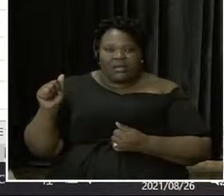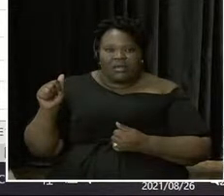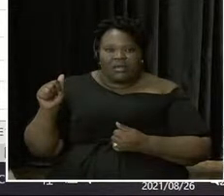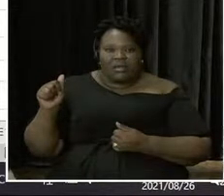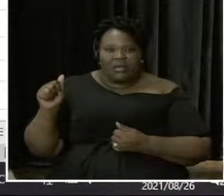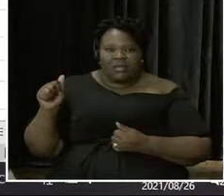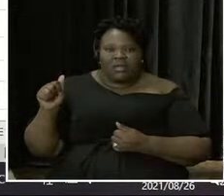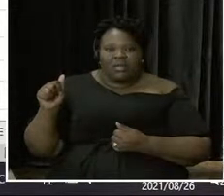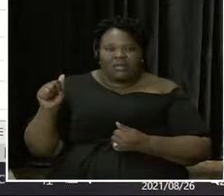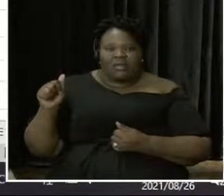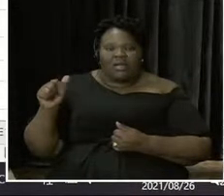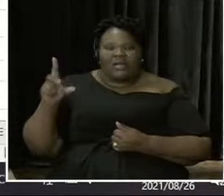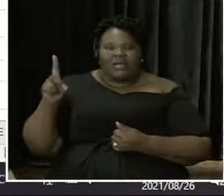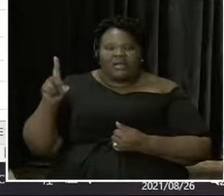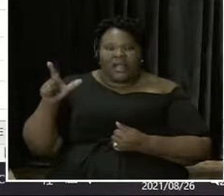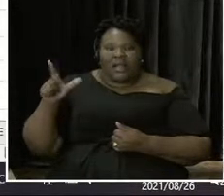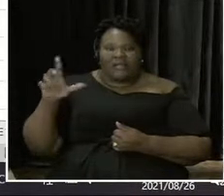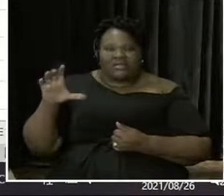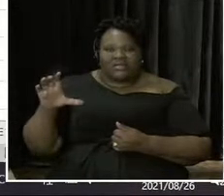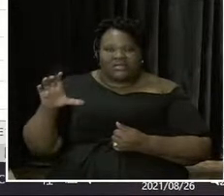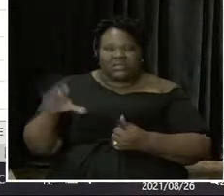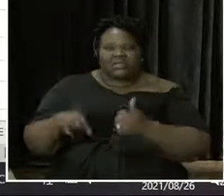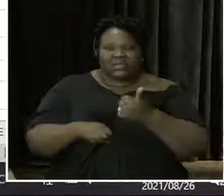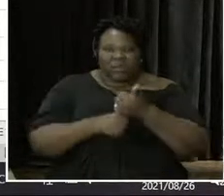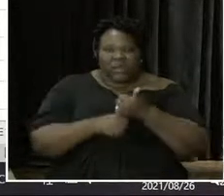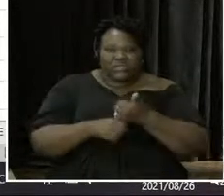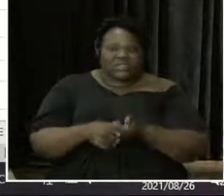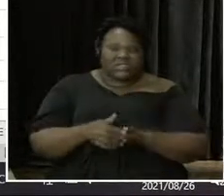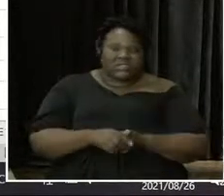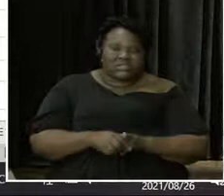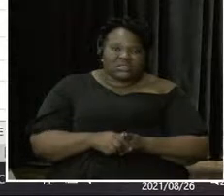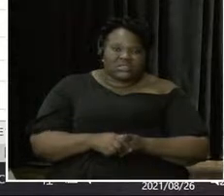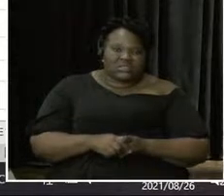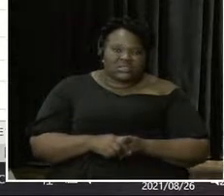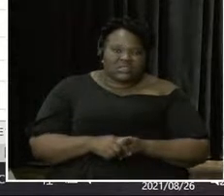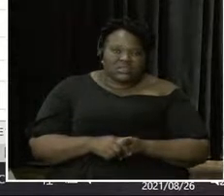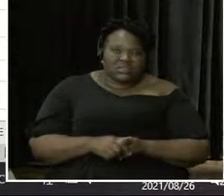DLC supports, Madam Speaker. DLC supports.